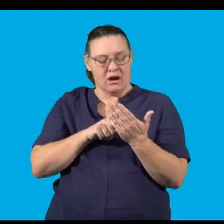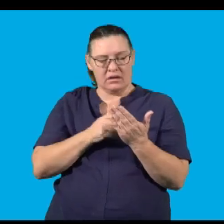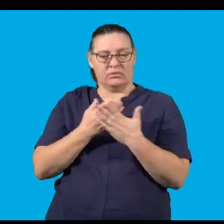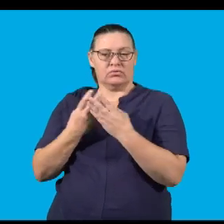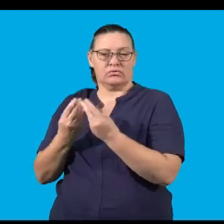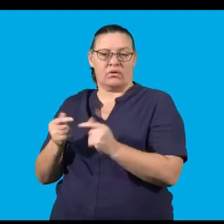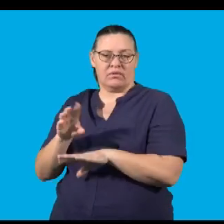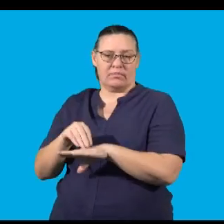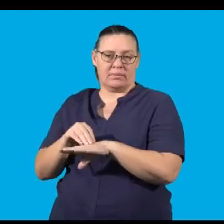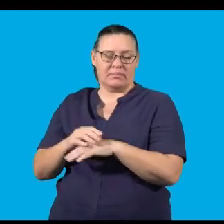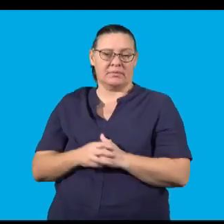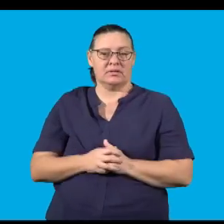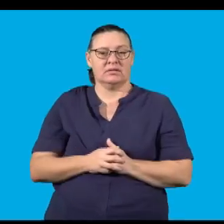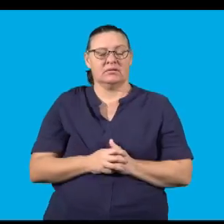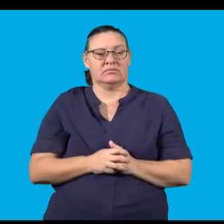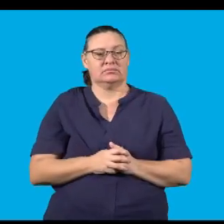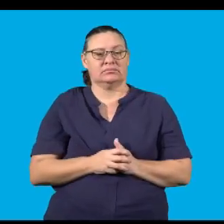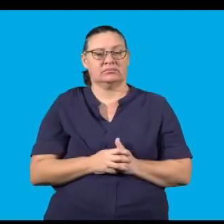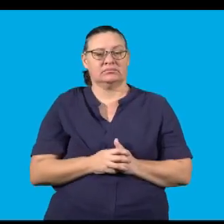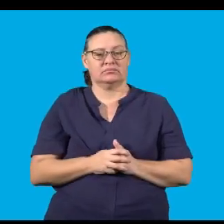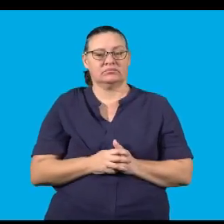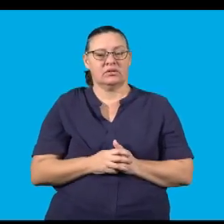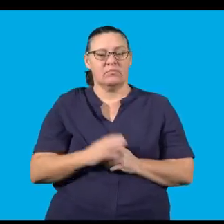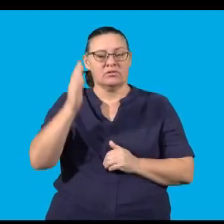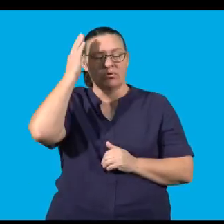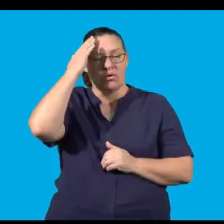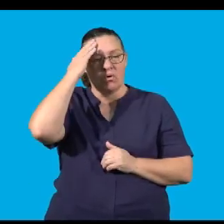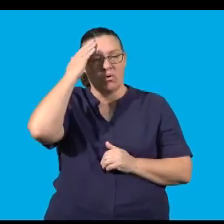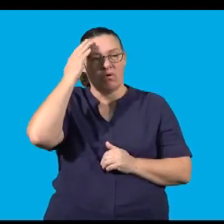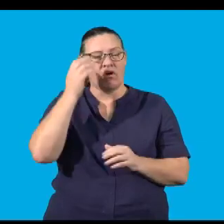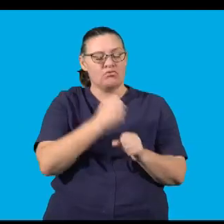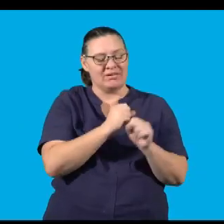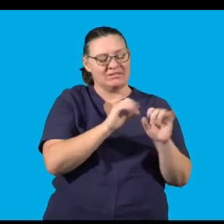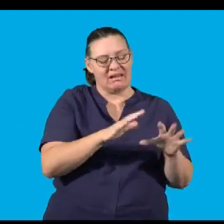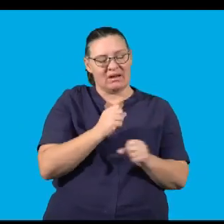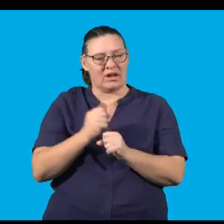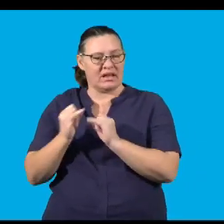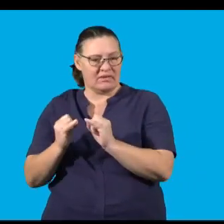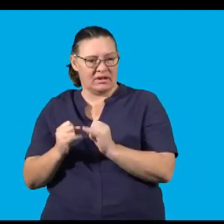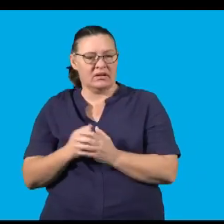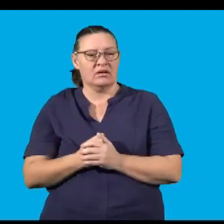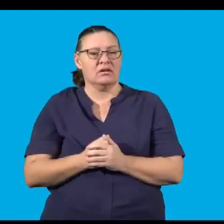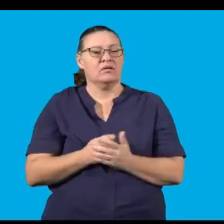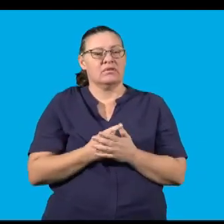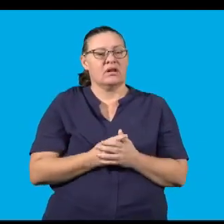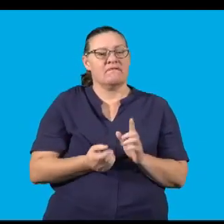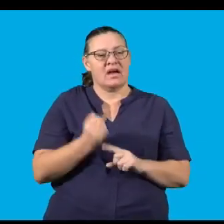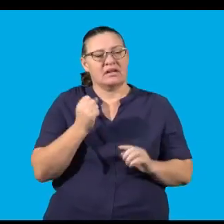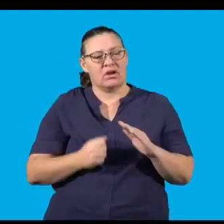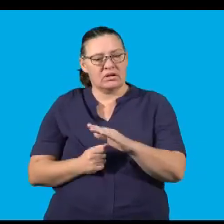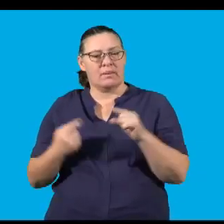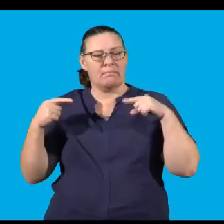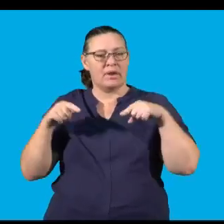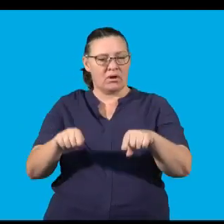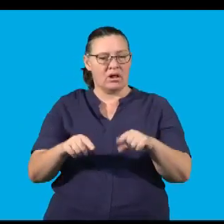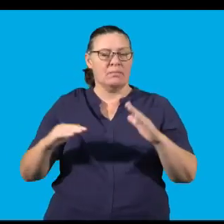you to solve a problem. What should you know to be able to do from grade 10 and 11? Finding gradients, parallel and